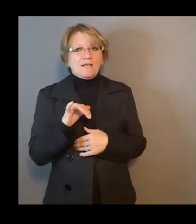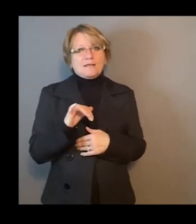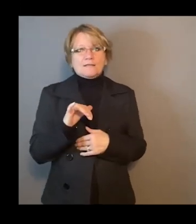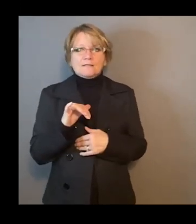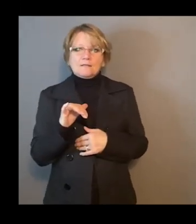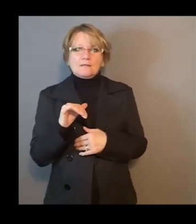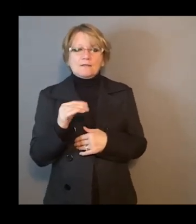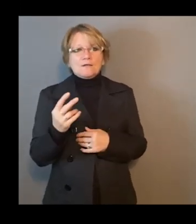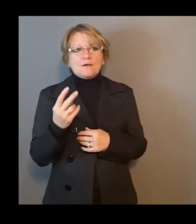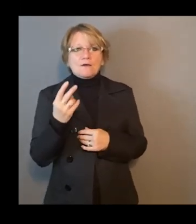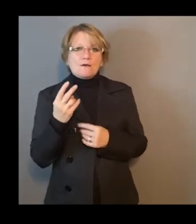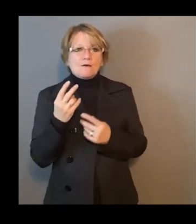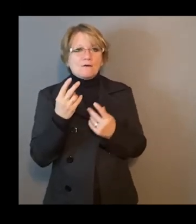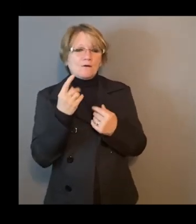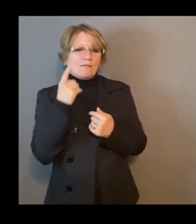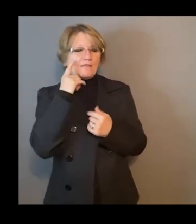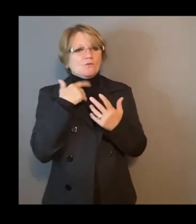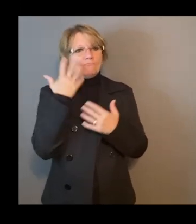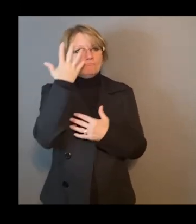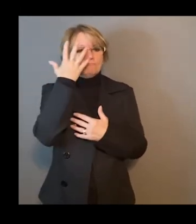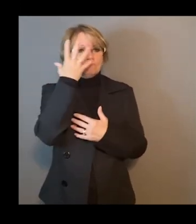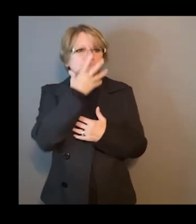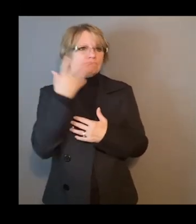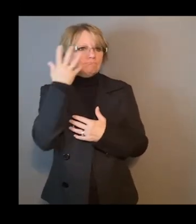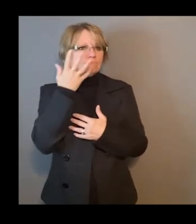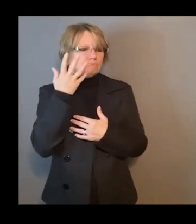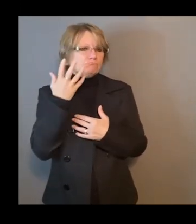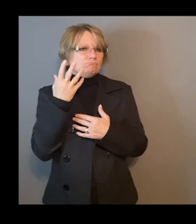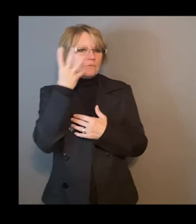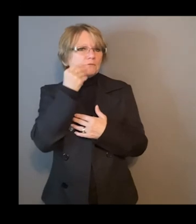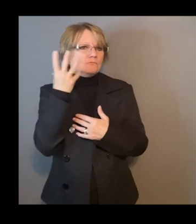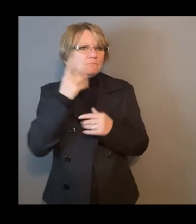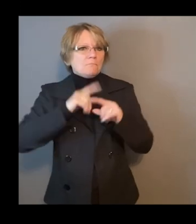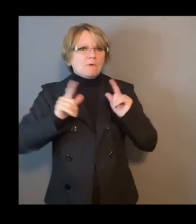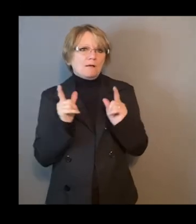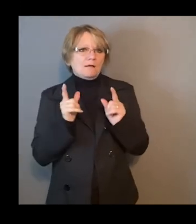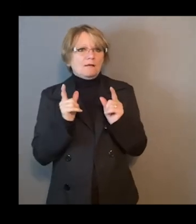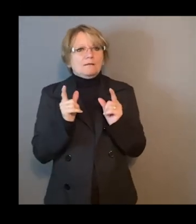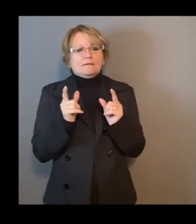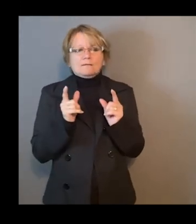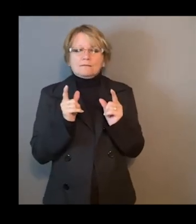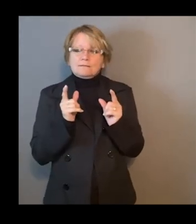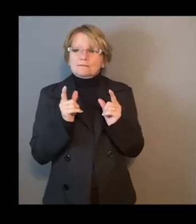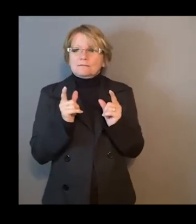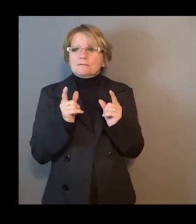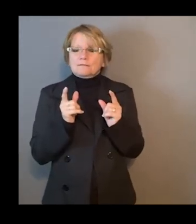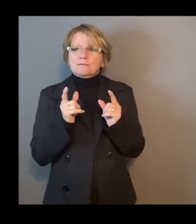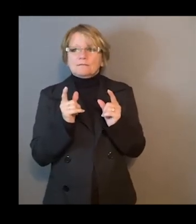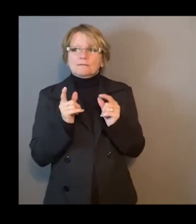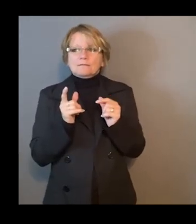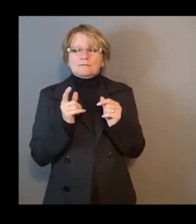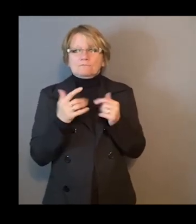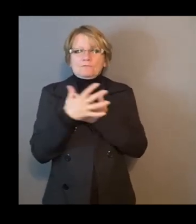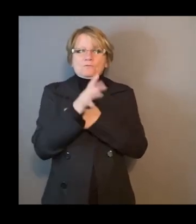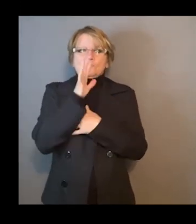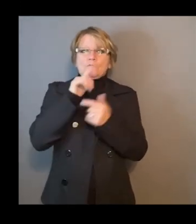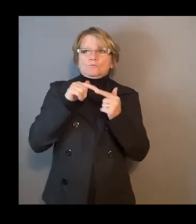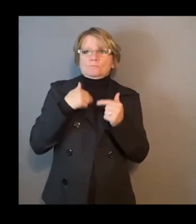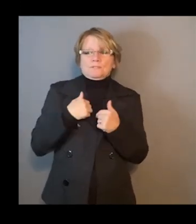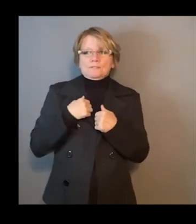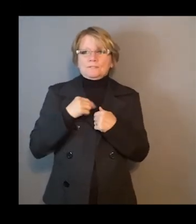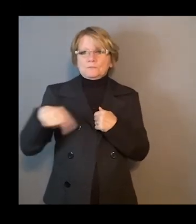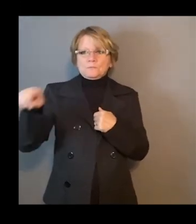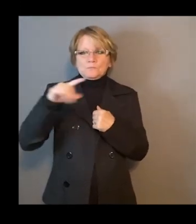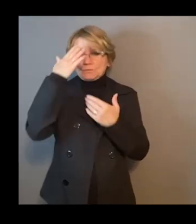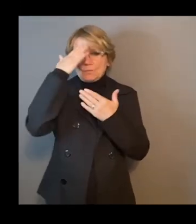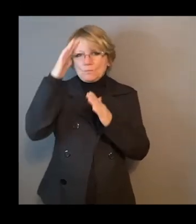know, people think you're attractive, but they're afraid to talk to you, or, you know, like, oh, these guys already said this and that. And it's like, no one knows